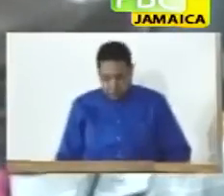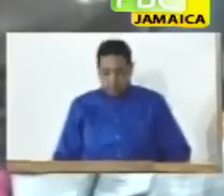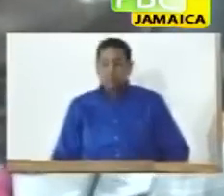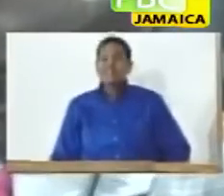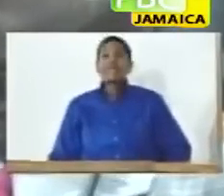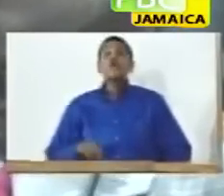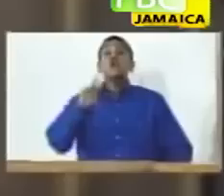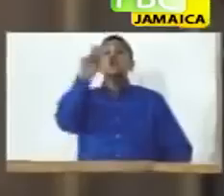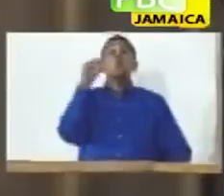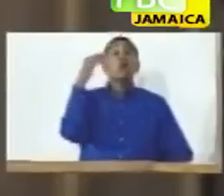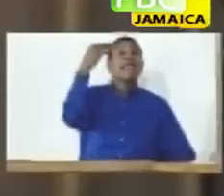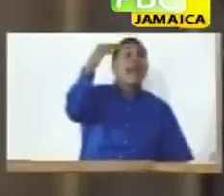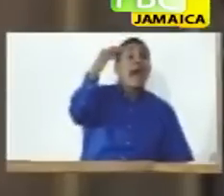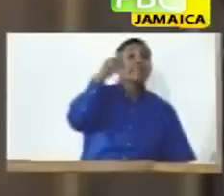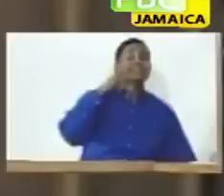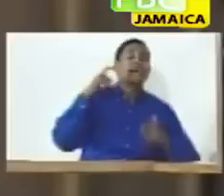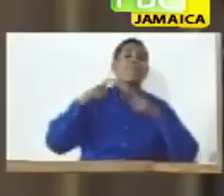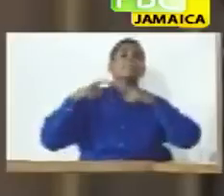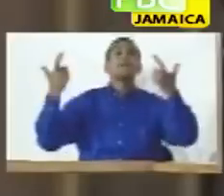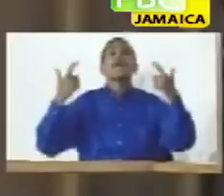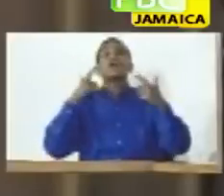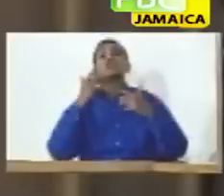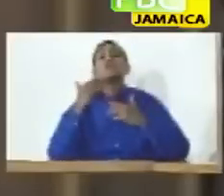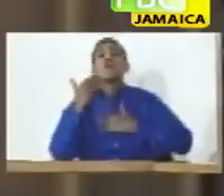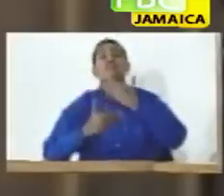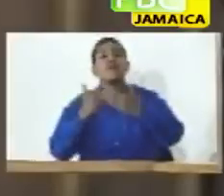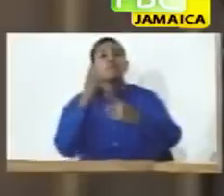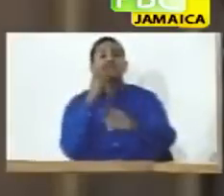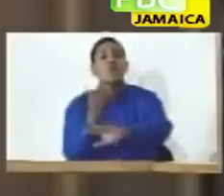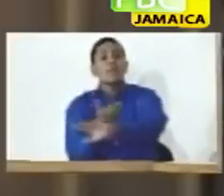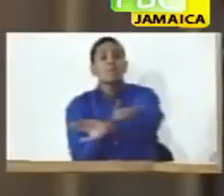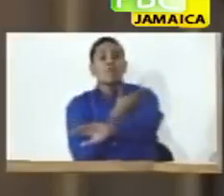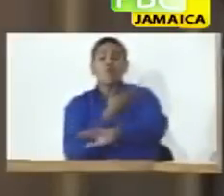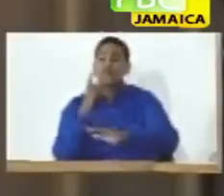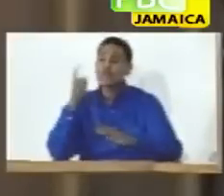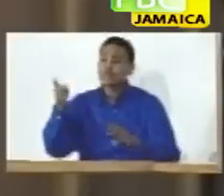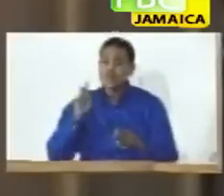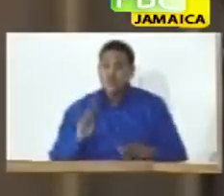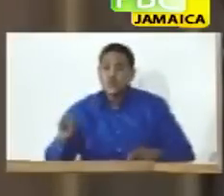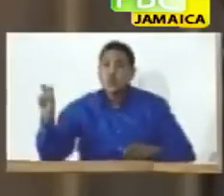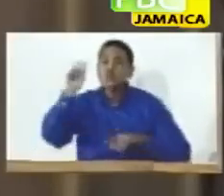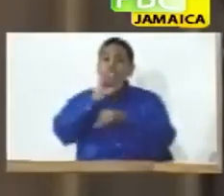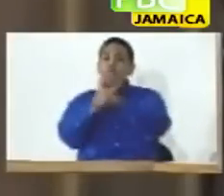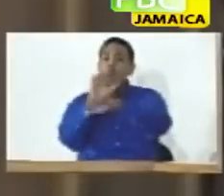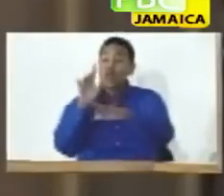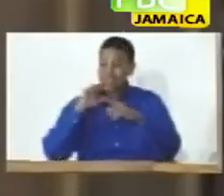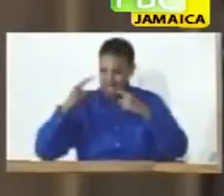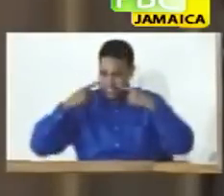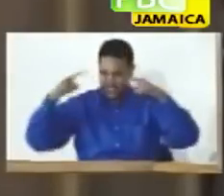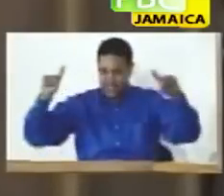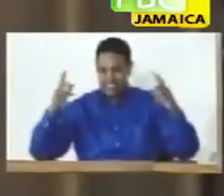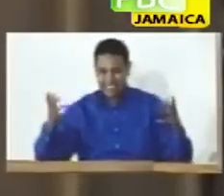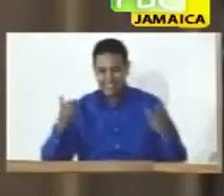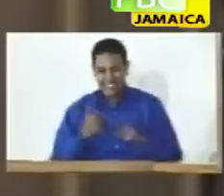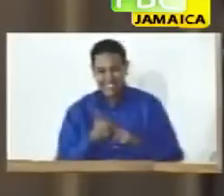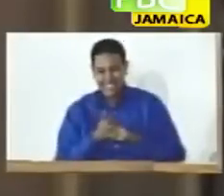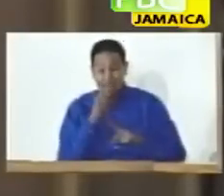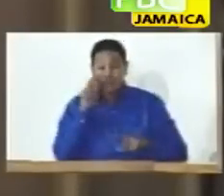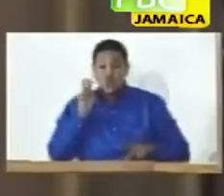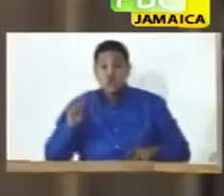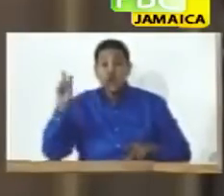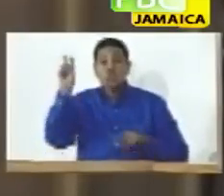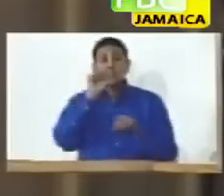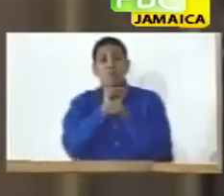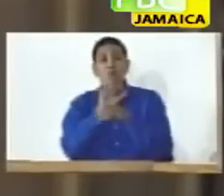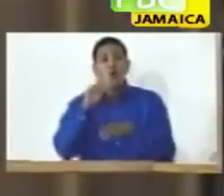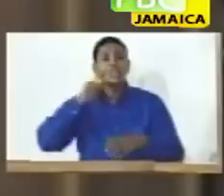In 2019, a major step towards improving the welfare of tourism workers was achieved when the Tourism Workers'